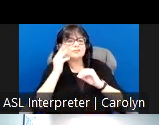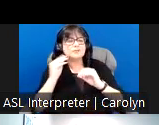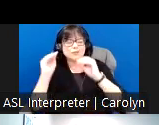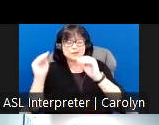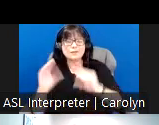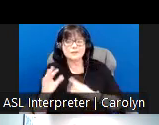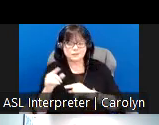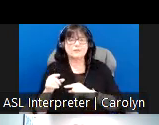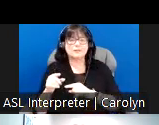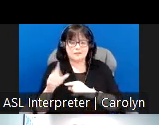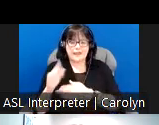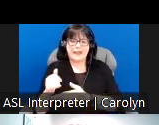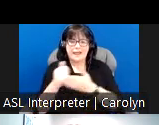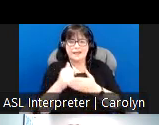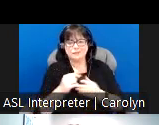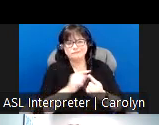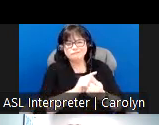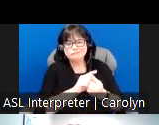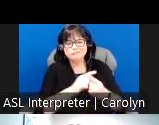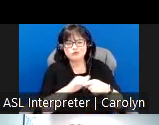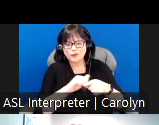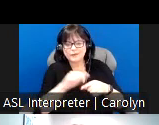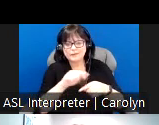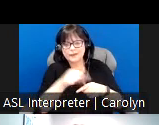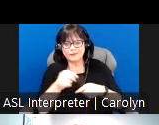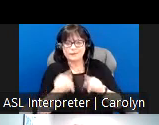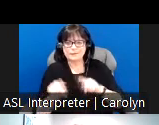that's used. I'll get you to go to the next slide.